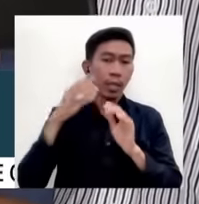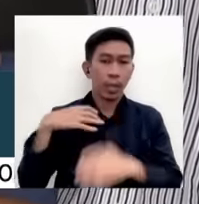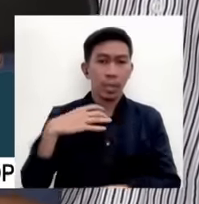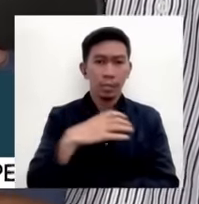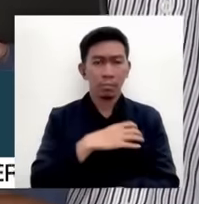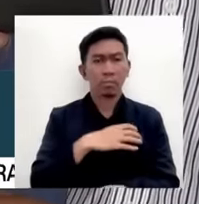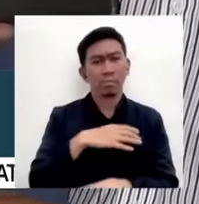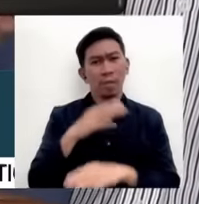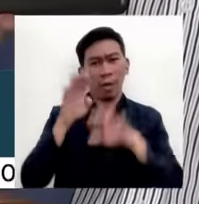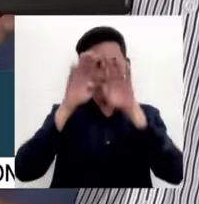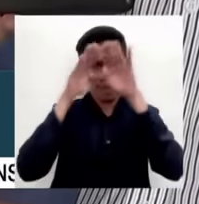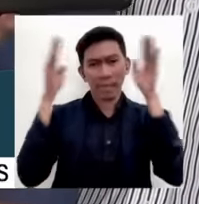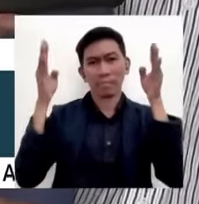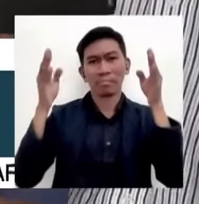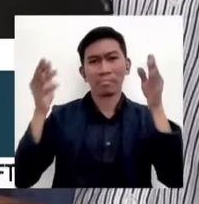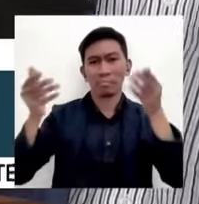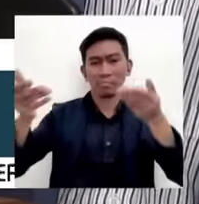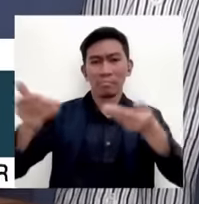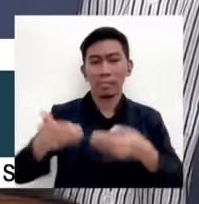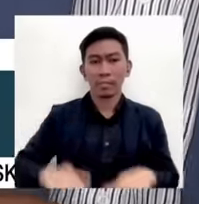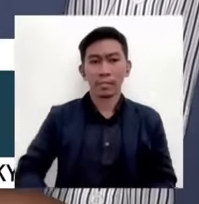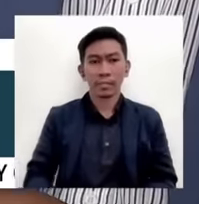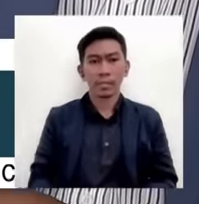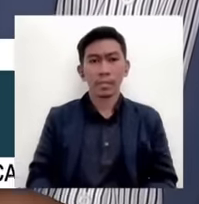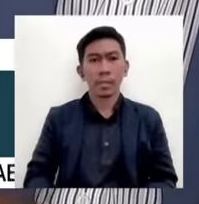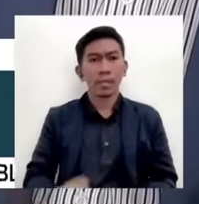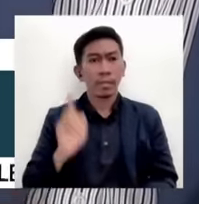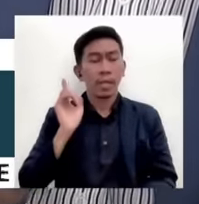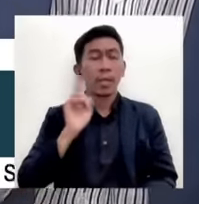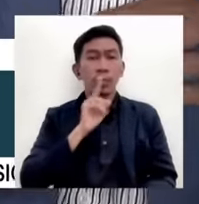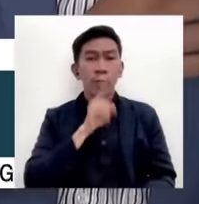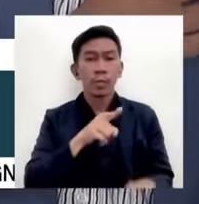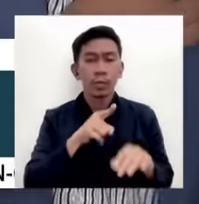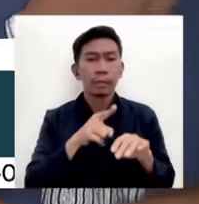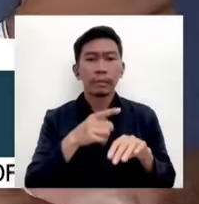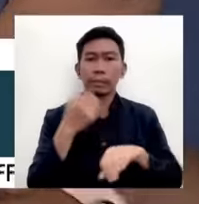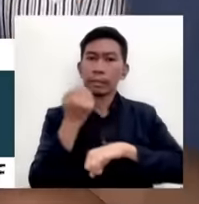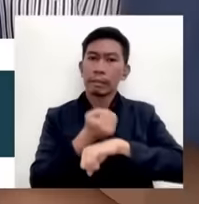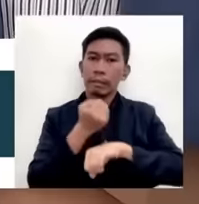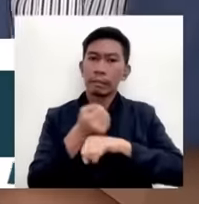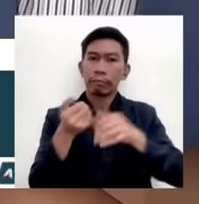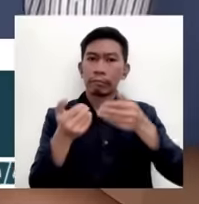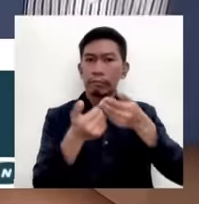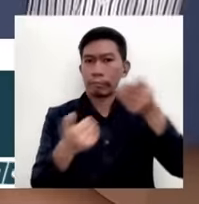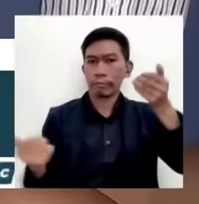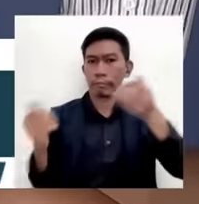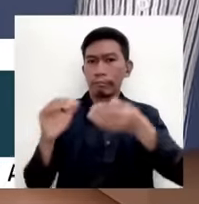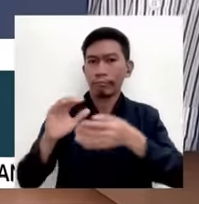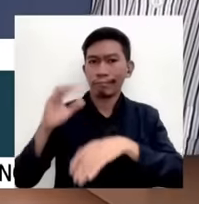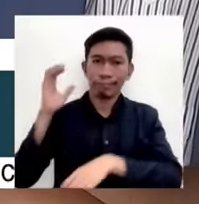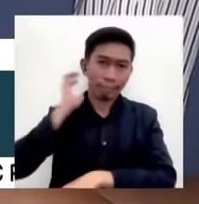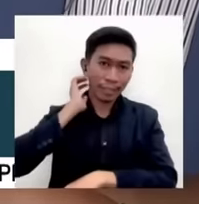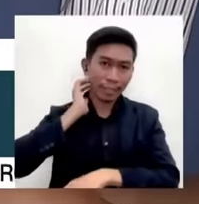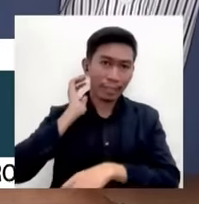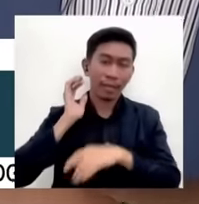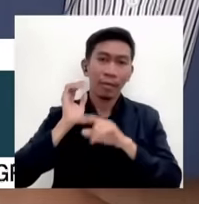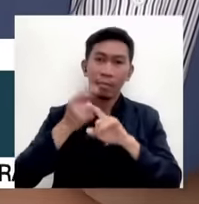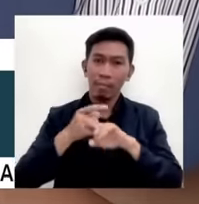Hindi madaling gawin yan, ano, yung secession ng island of Mindanao. But it's also